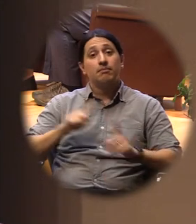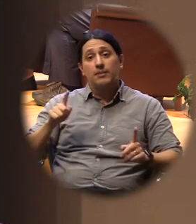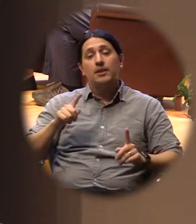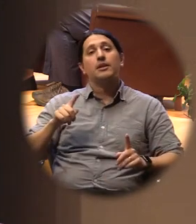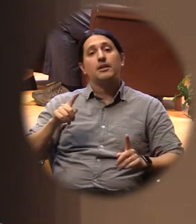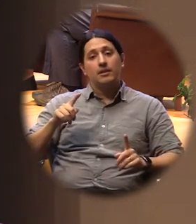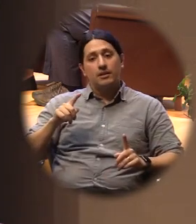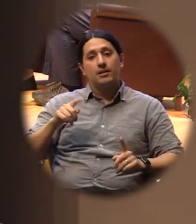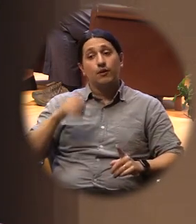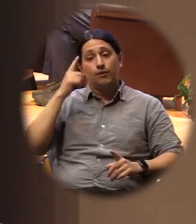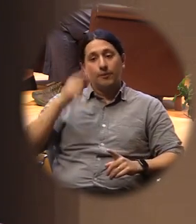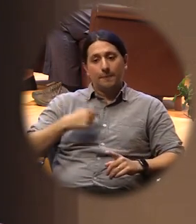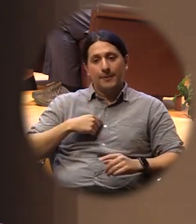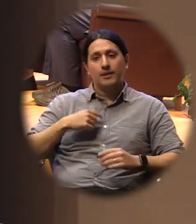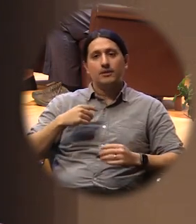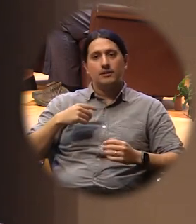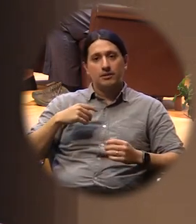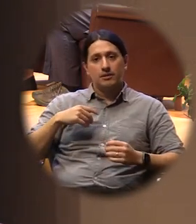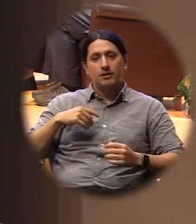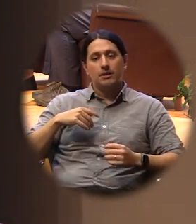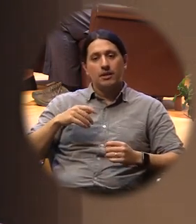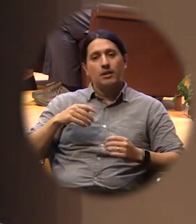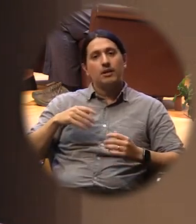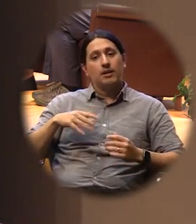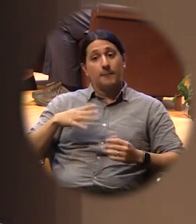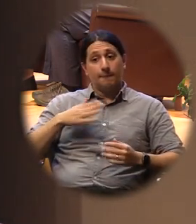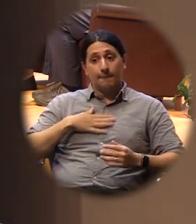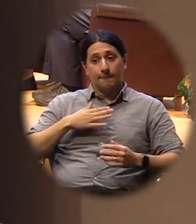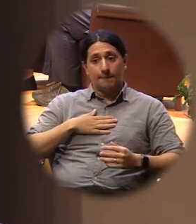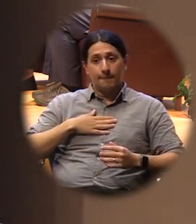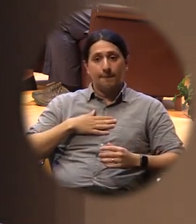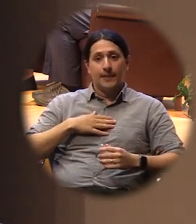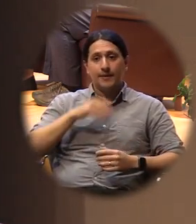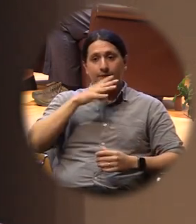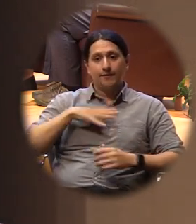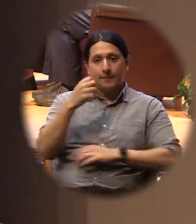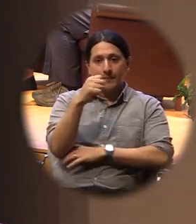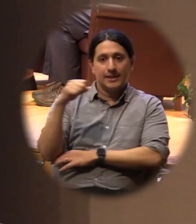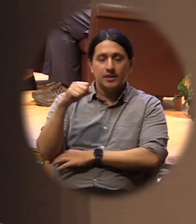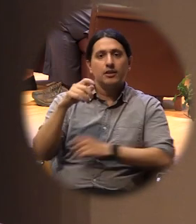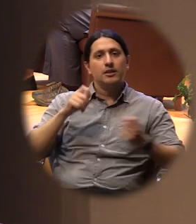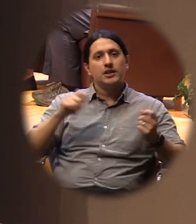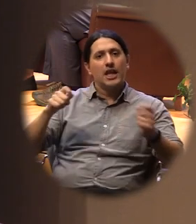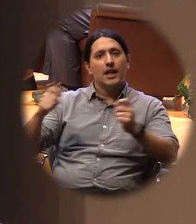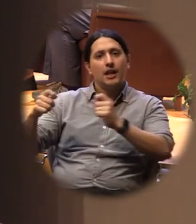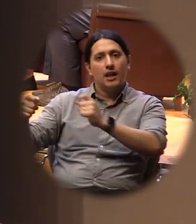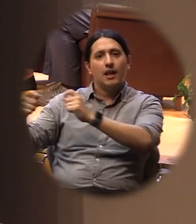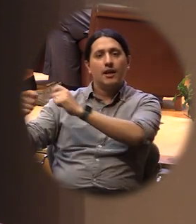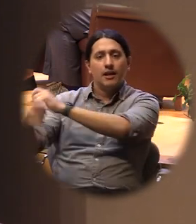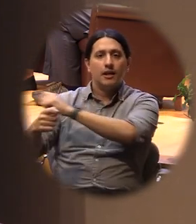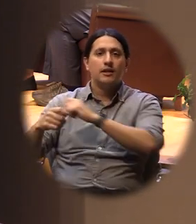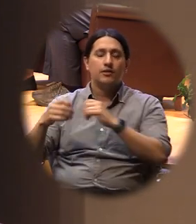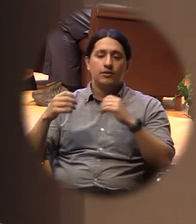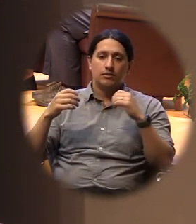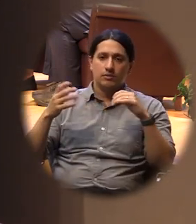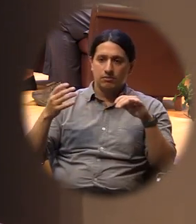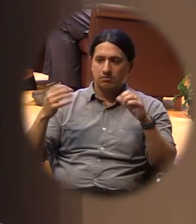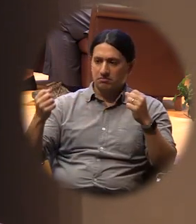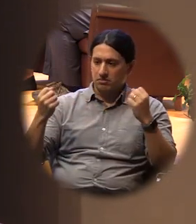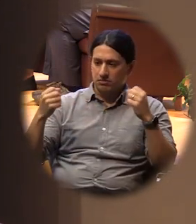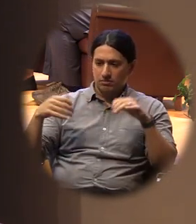an ongoing changing set of ideas over a period of many years. So to the extent